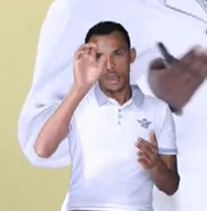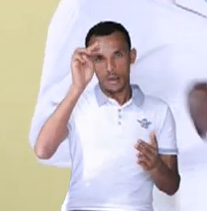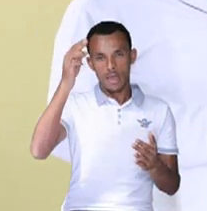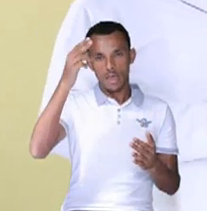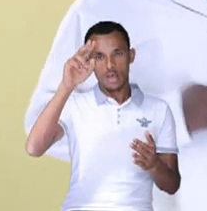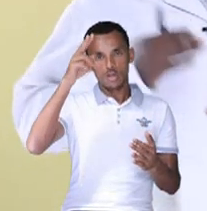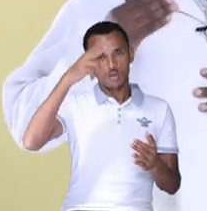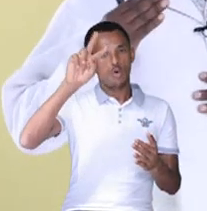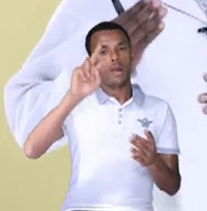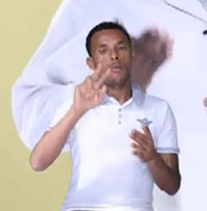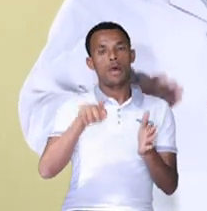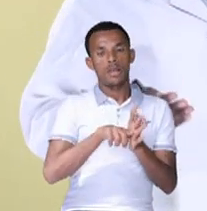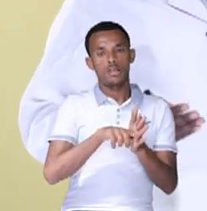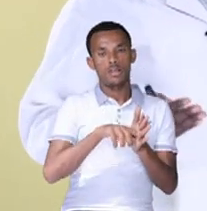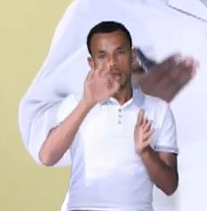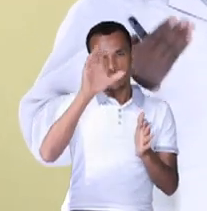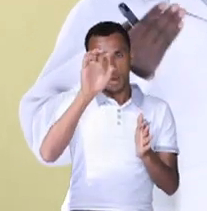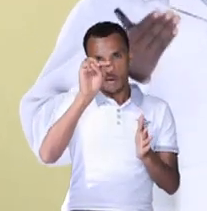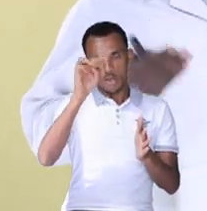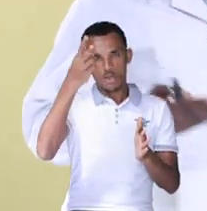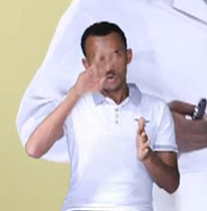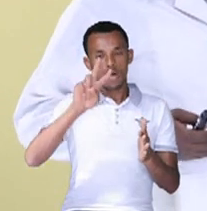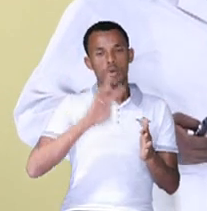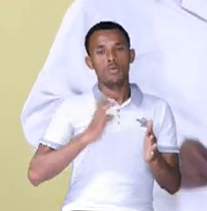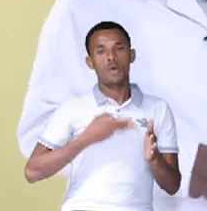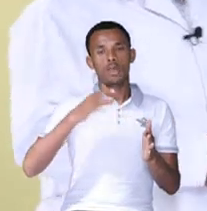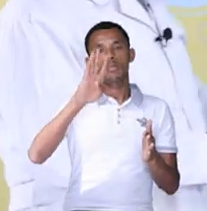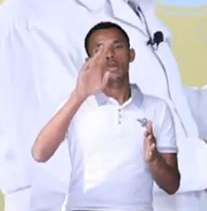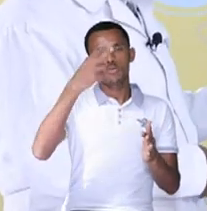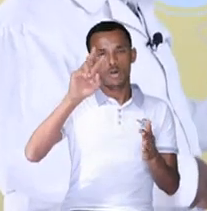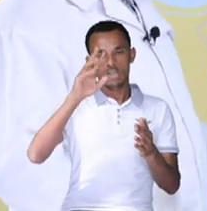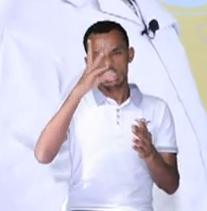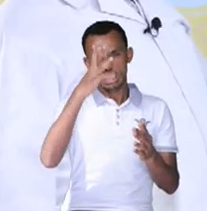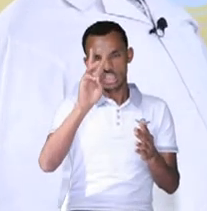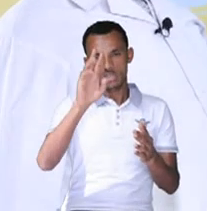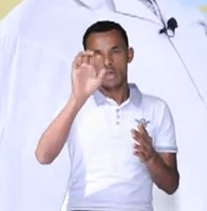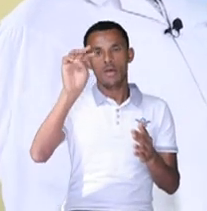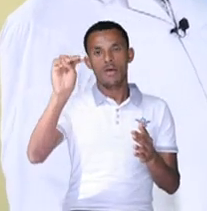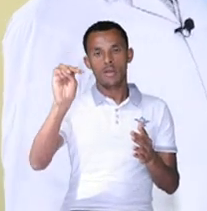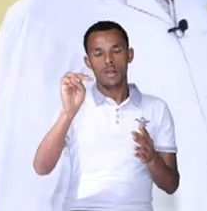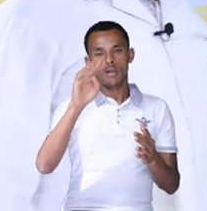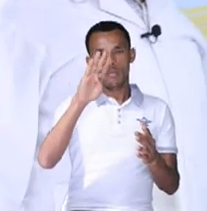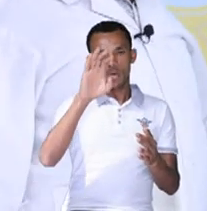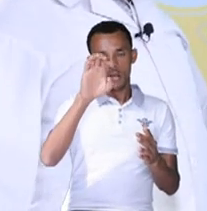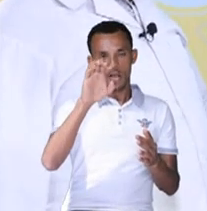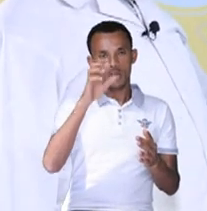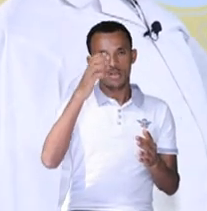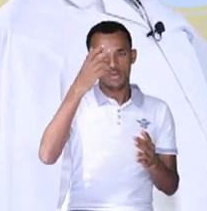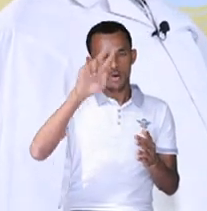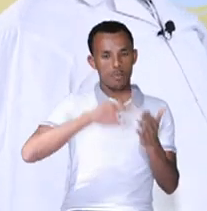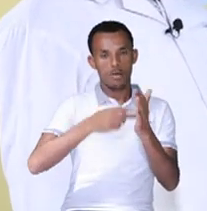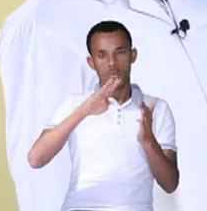9 centimeter square. We get BE square is equal to 16 centimeter. Then finally BE square means BE